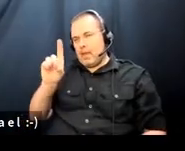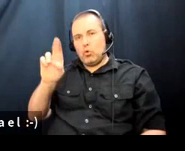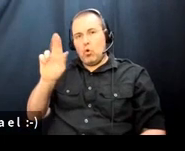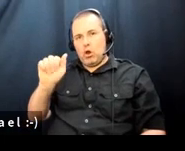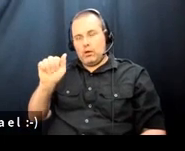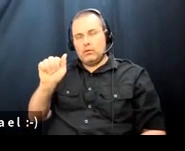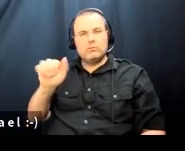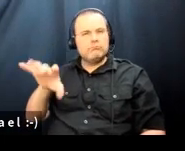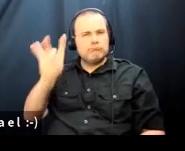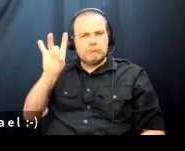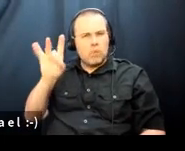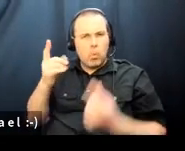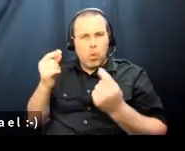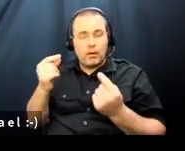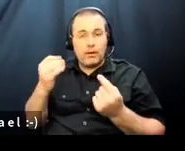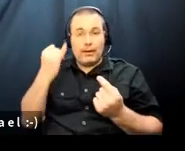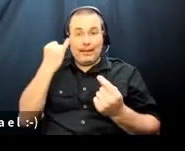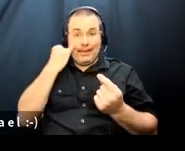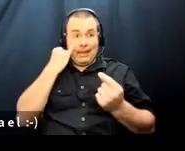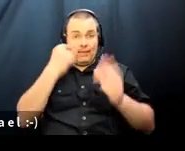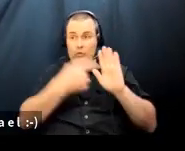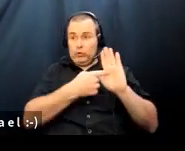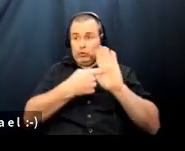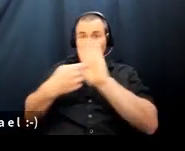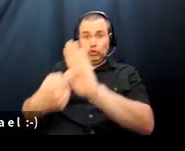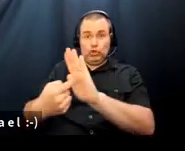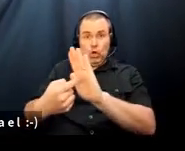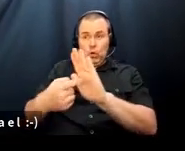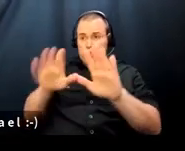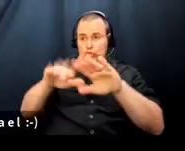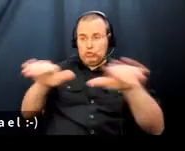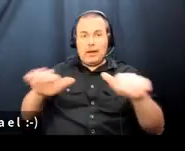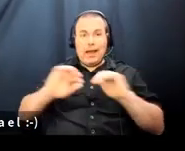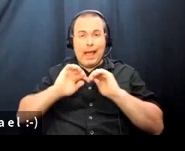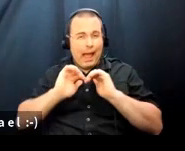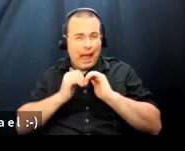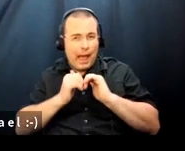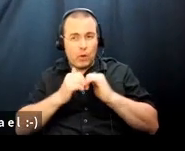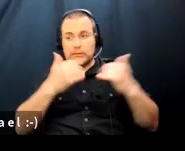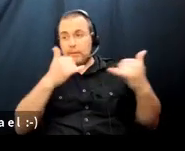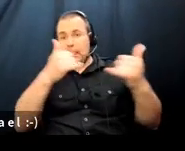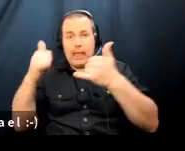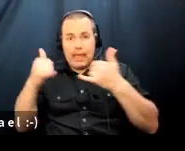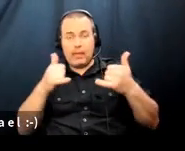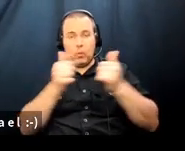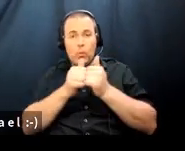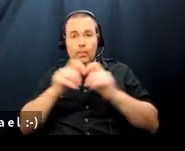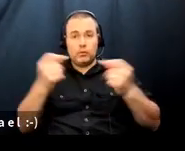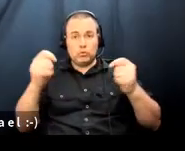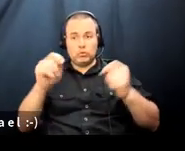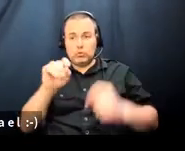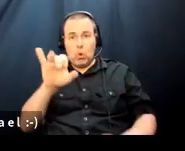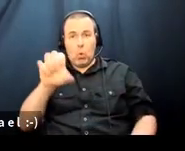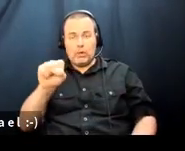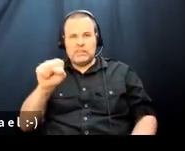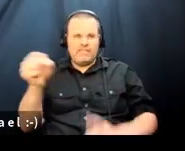discovered that if you showed children how to play with toys in a violent way, they